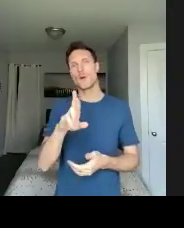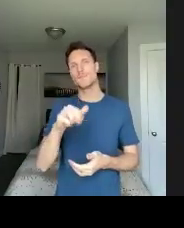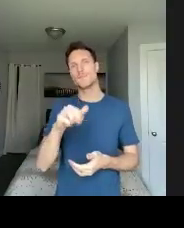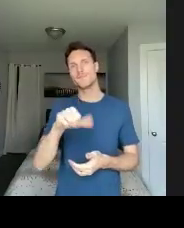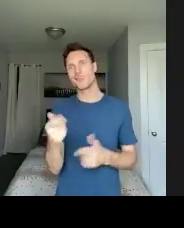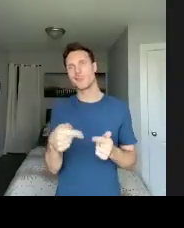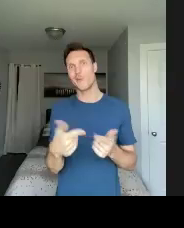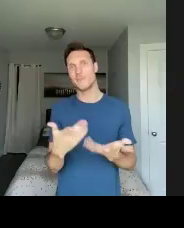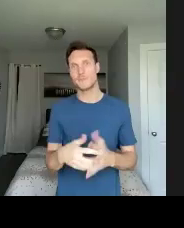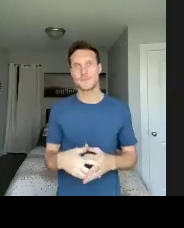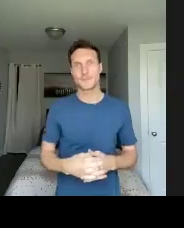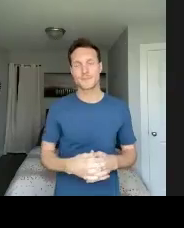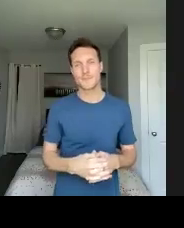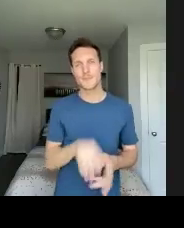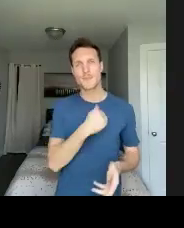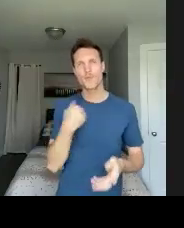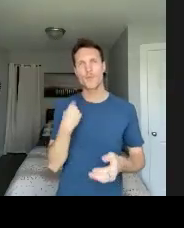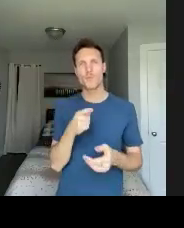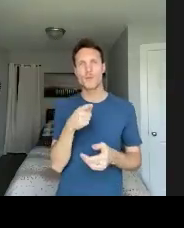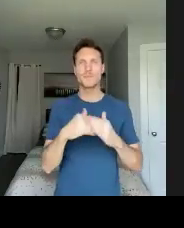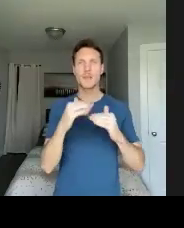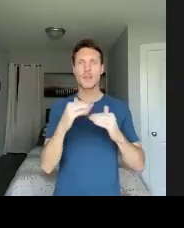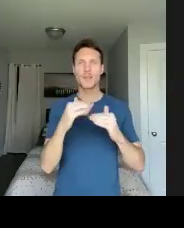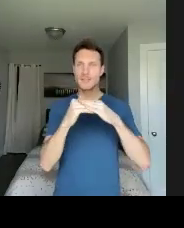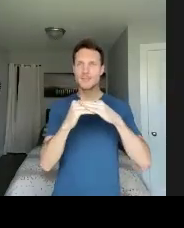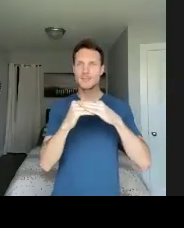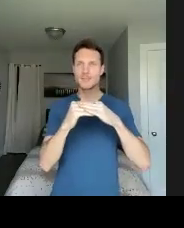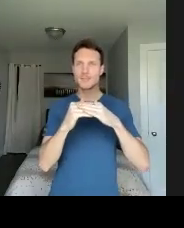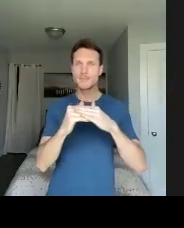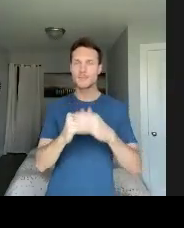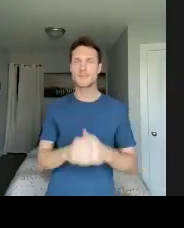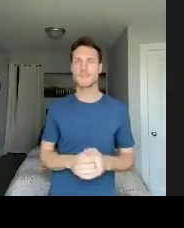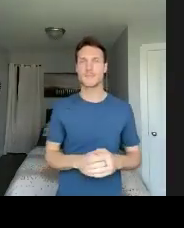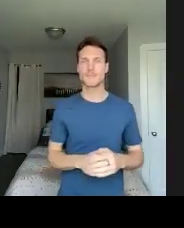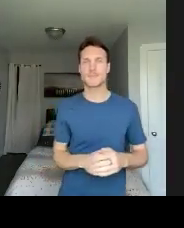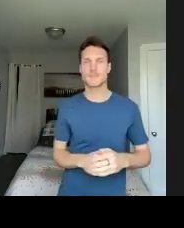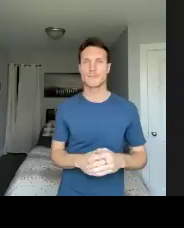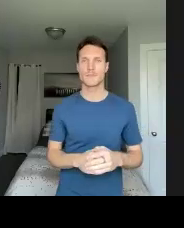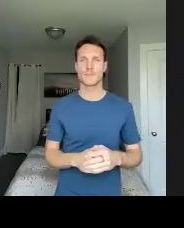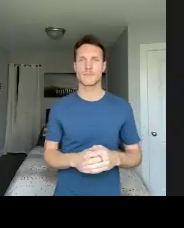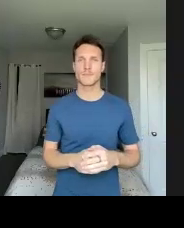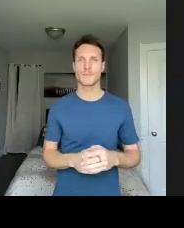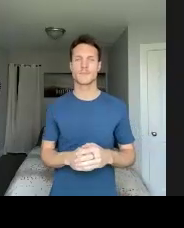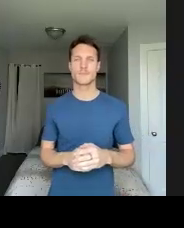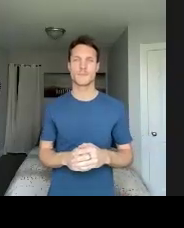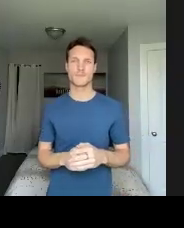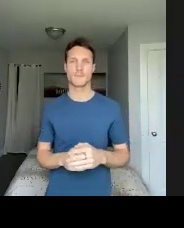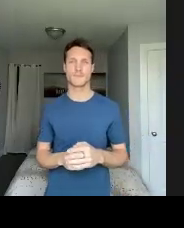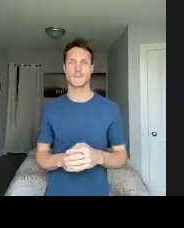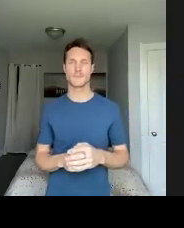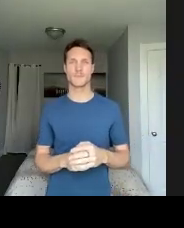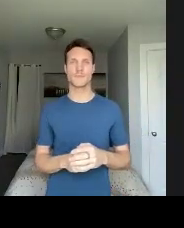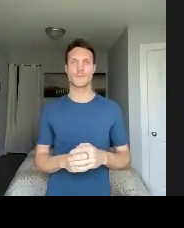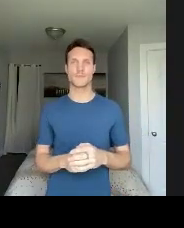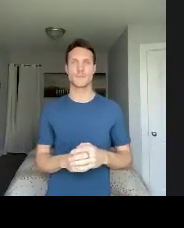about the updates you hear. And we'll do that at the end of our conversation so that we can